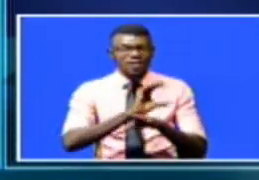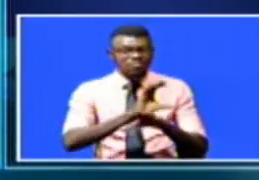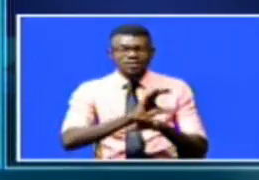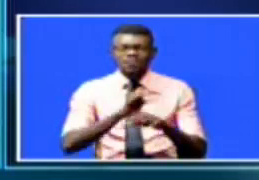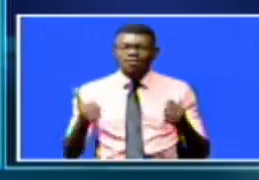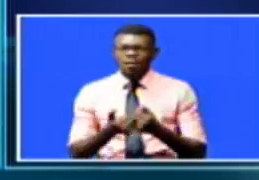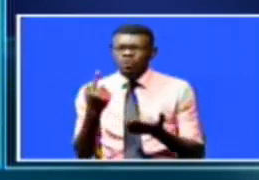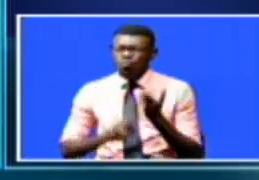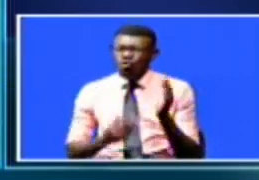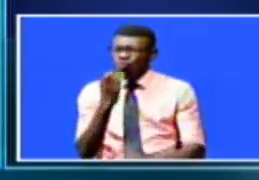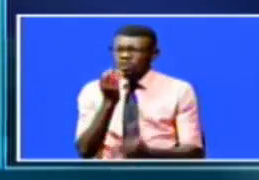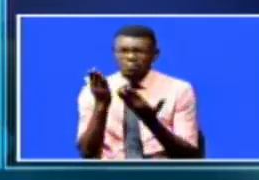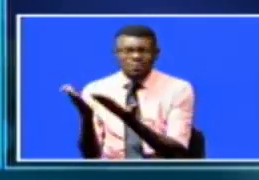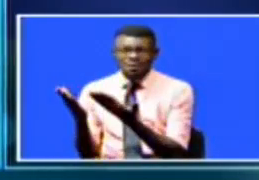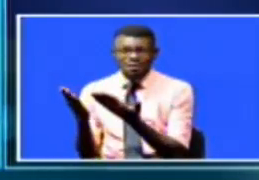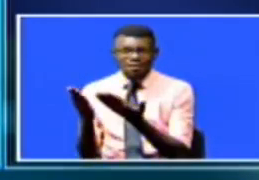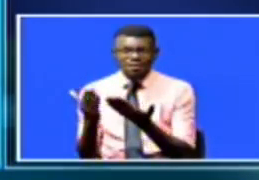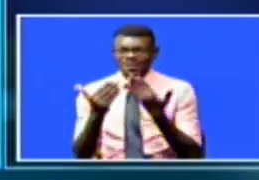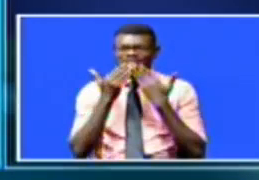you, Mr. Senator, for joining us tonight.